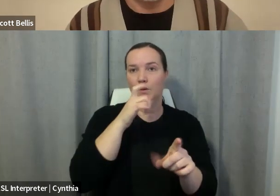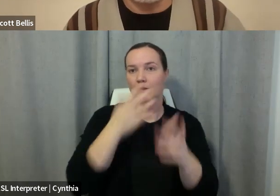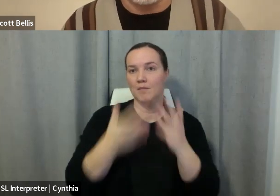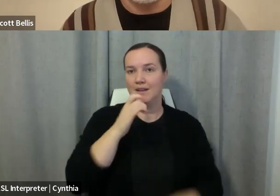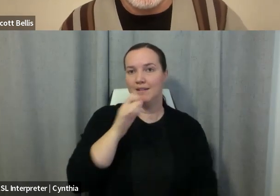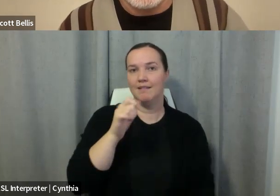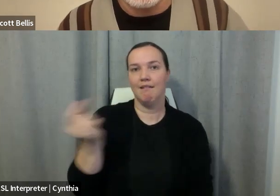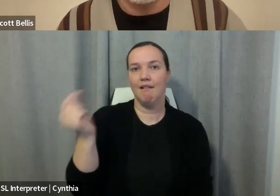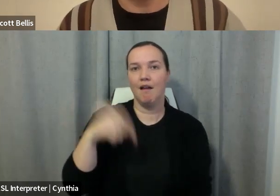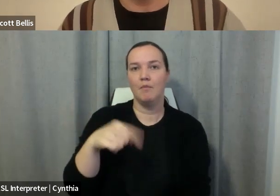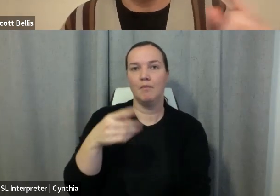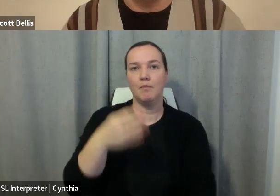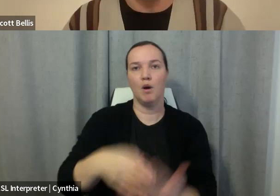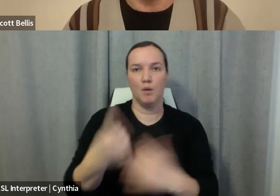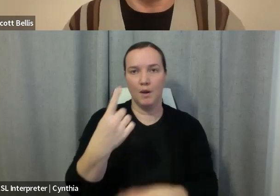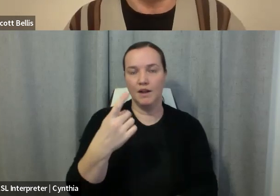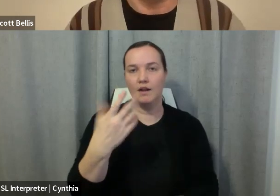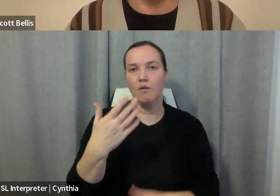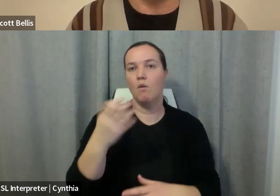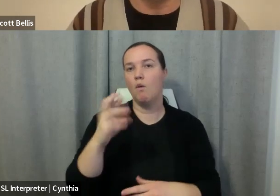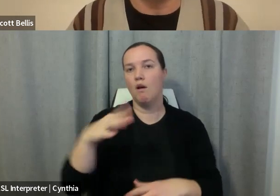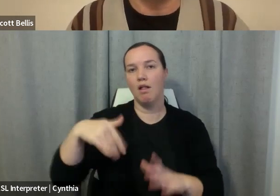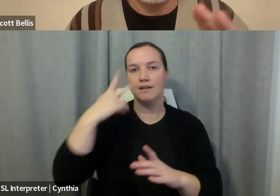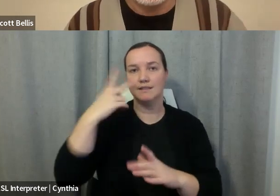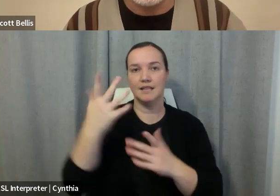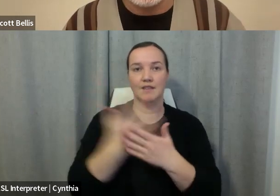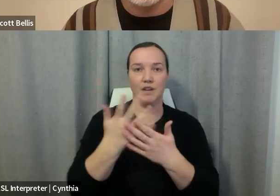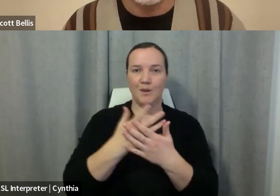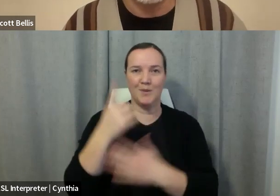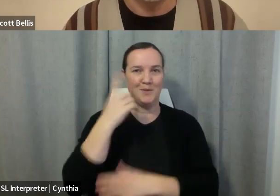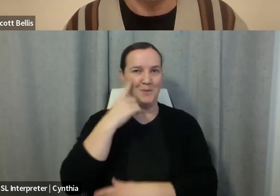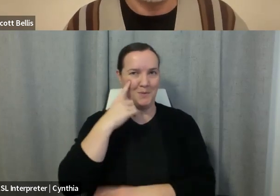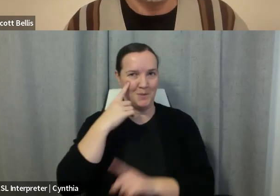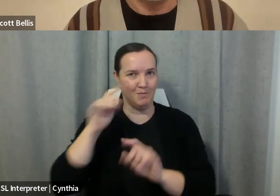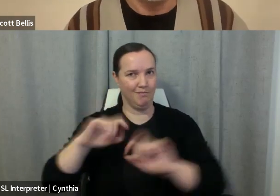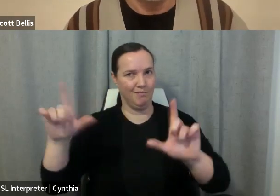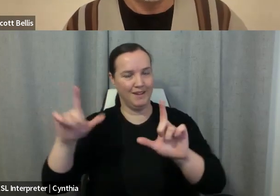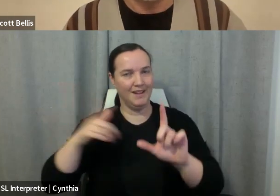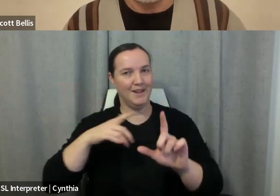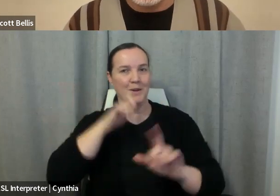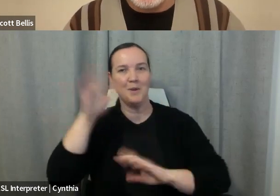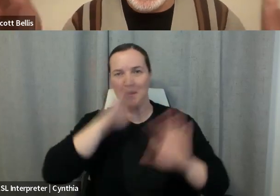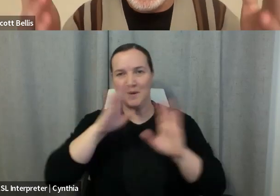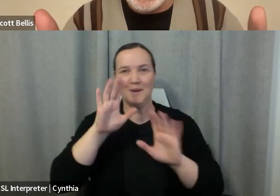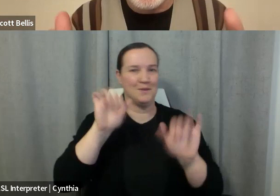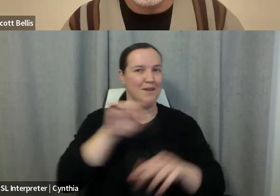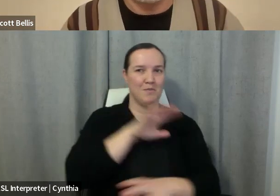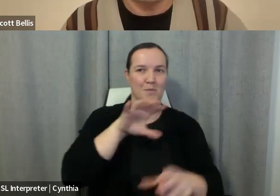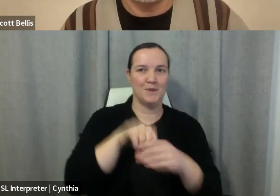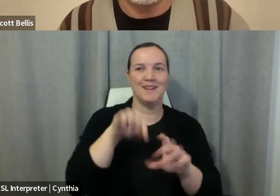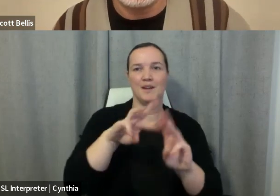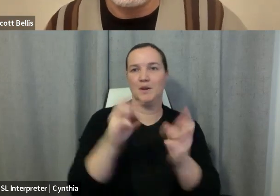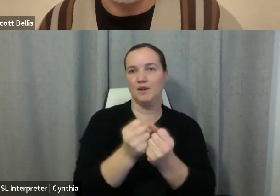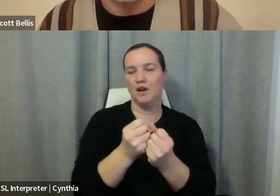have attended part 1 or seen the video on our YouTube channel, please don't worry. You'll be able to participate in this